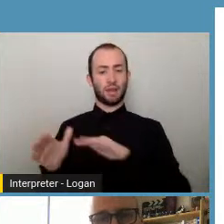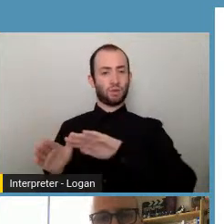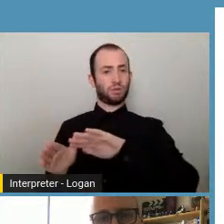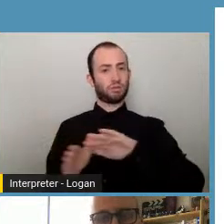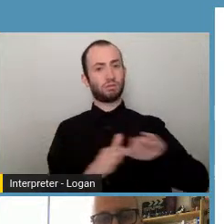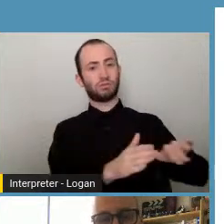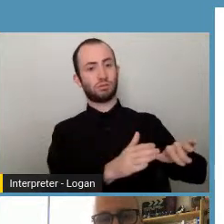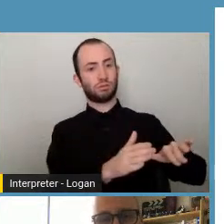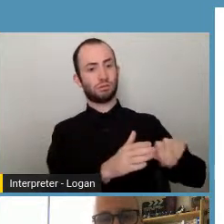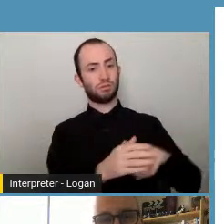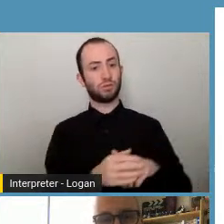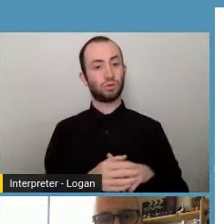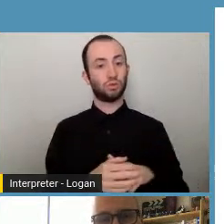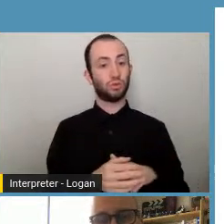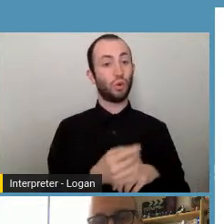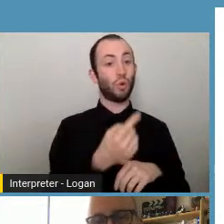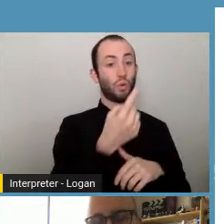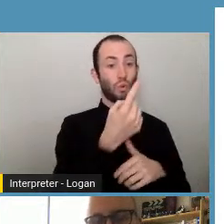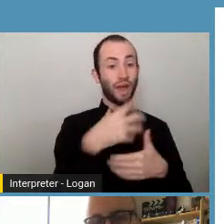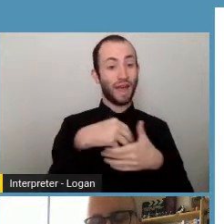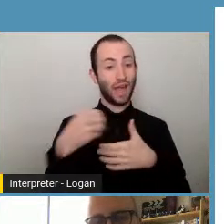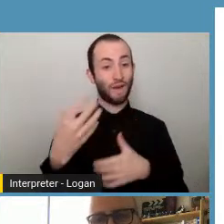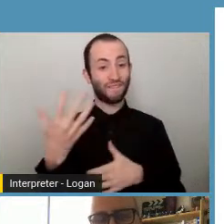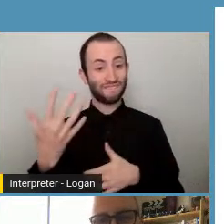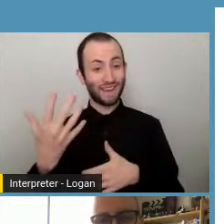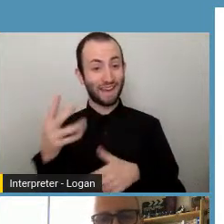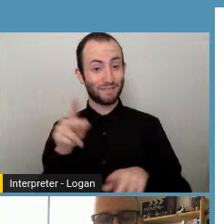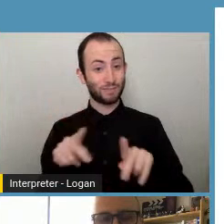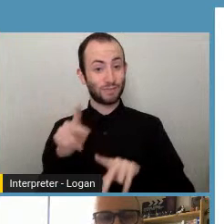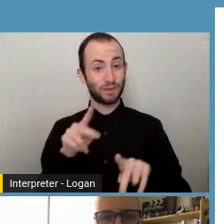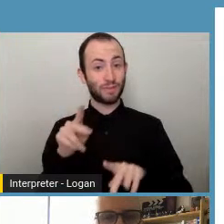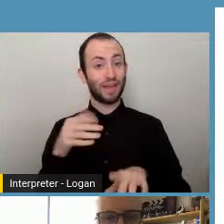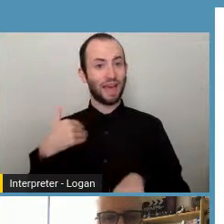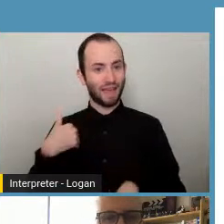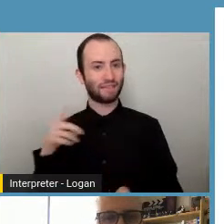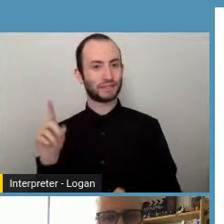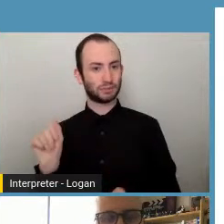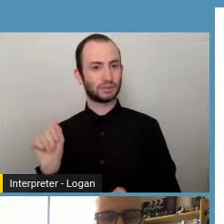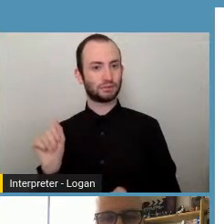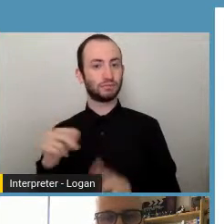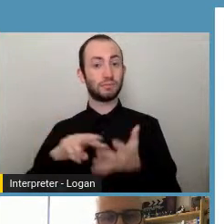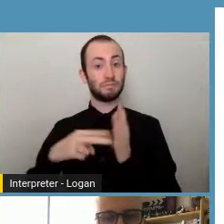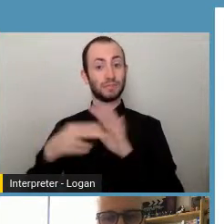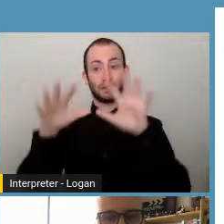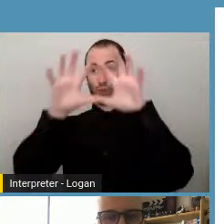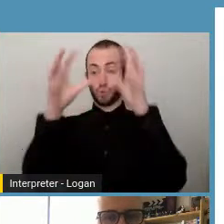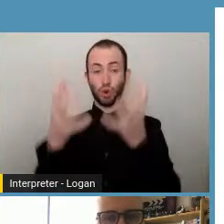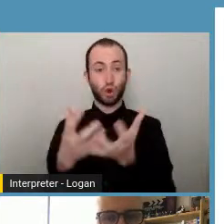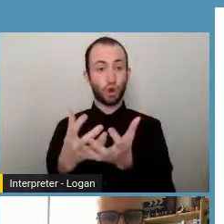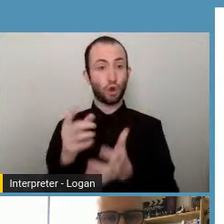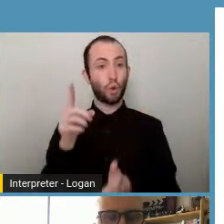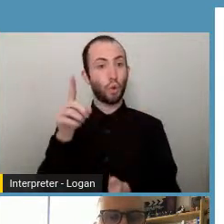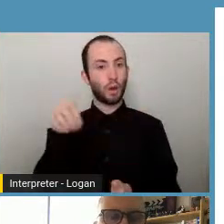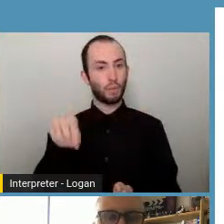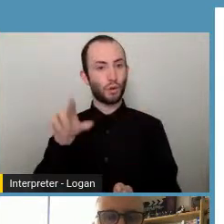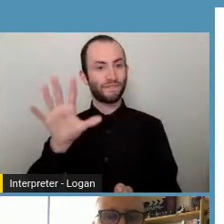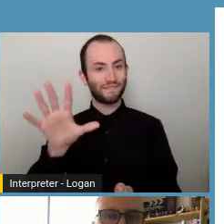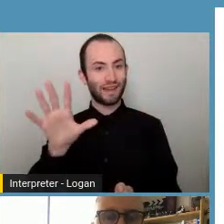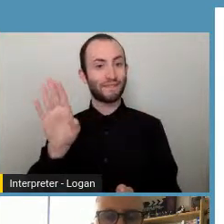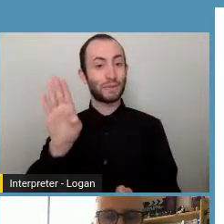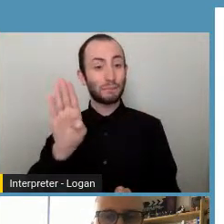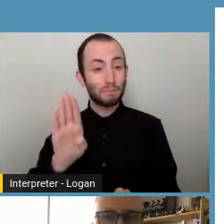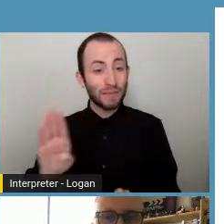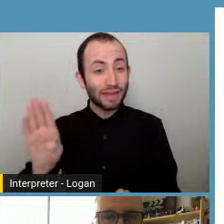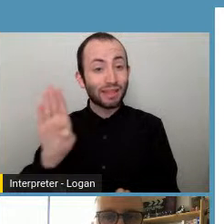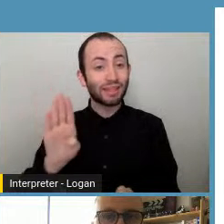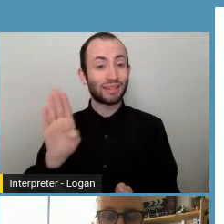in 5 people has a disability. That's 1.5 billion people in the world. 1 in 2 people over the age of 35 will